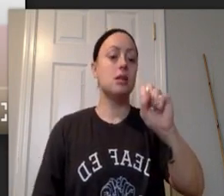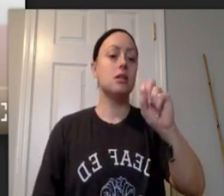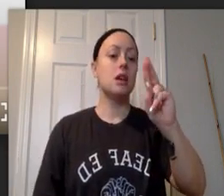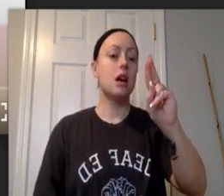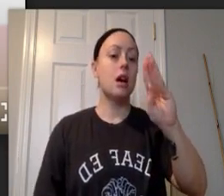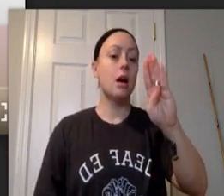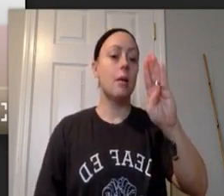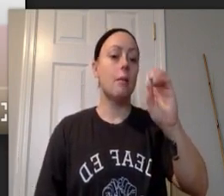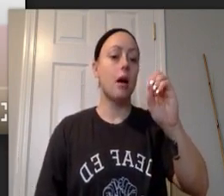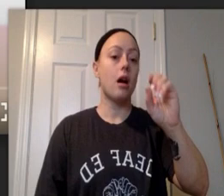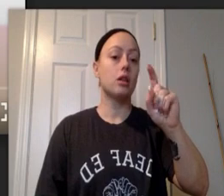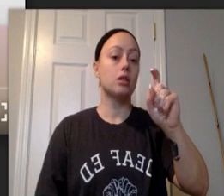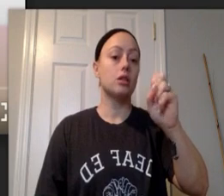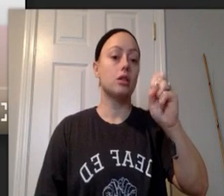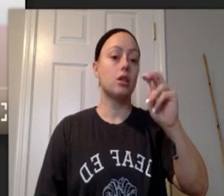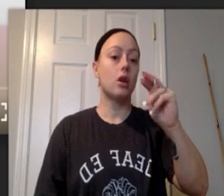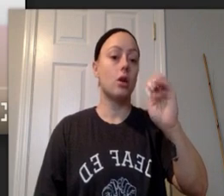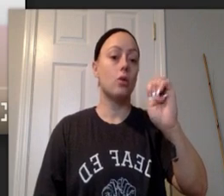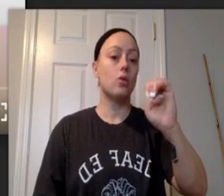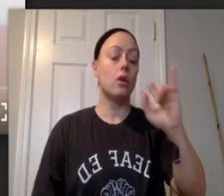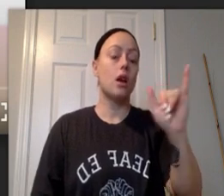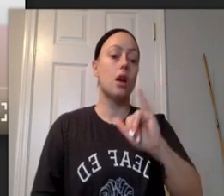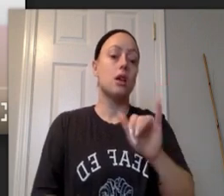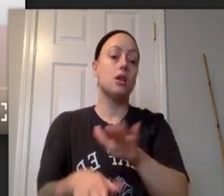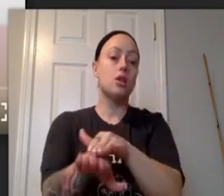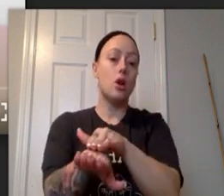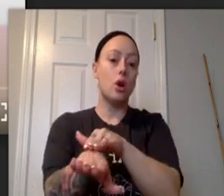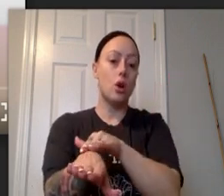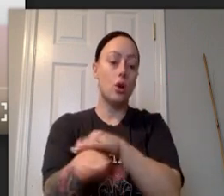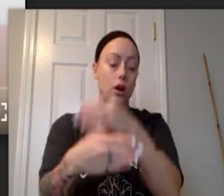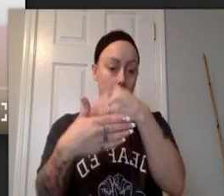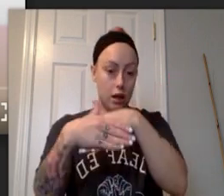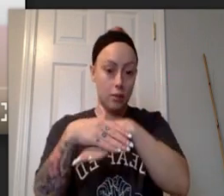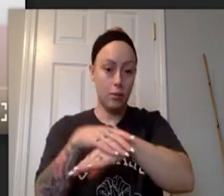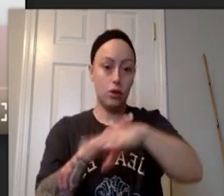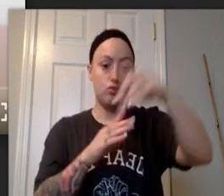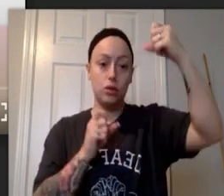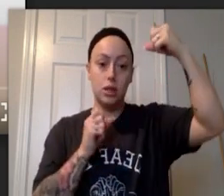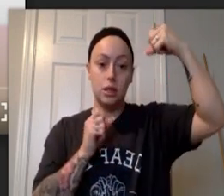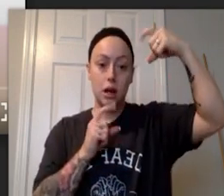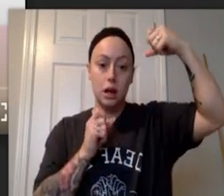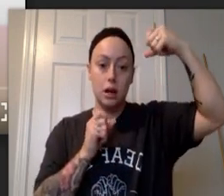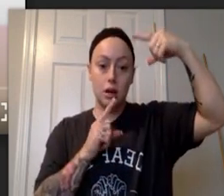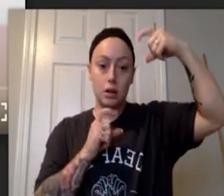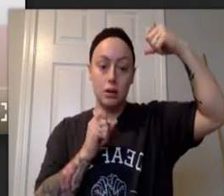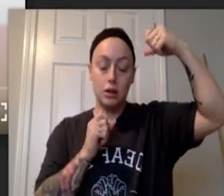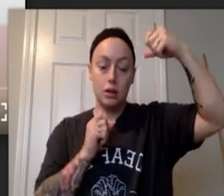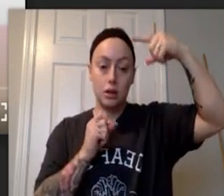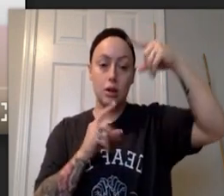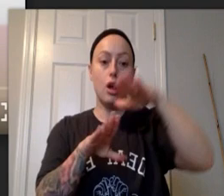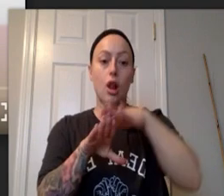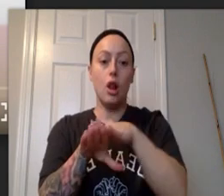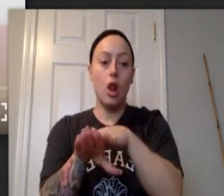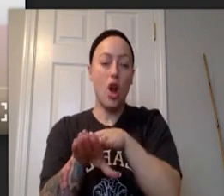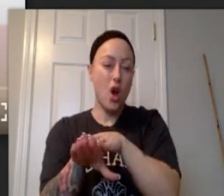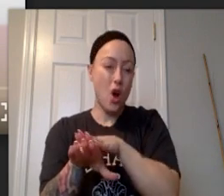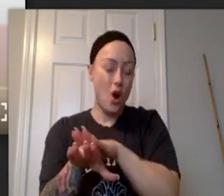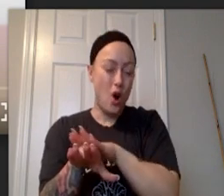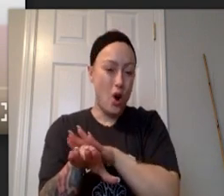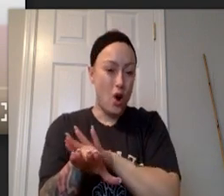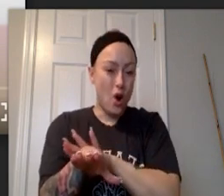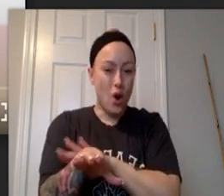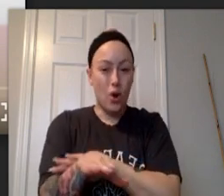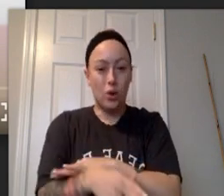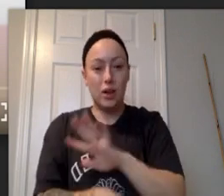treatment, they are kind of like slow dancers. They come into the receptors and they do a little slow dance. They partially stimulate